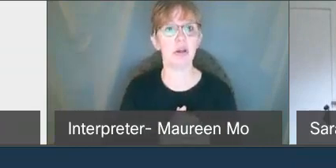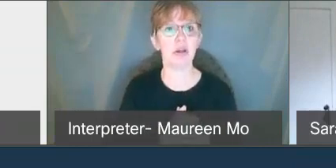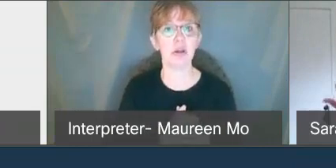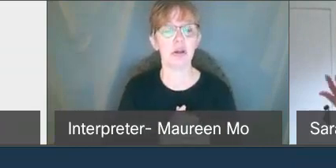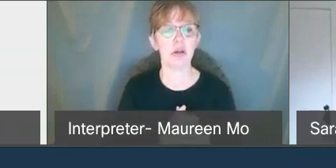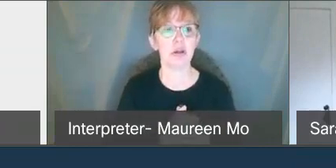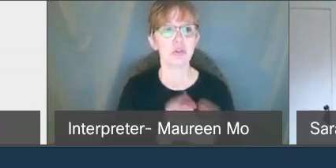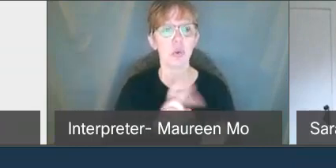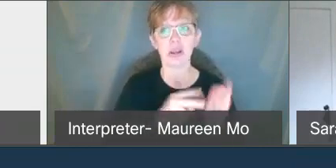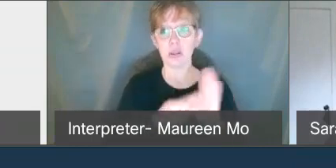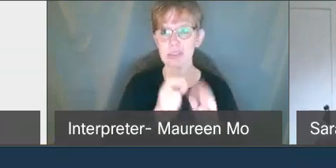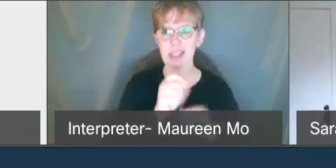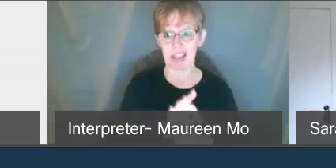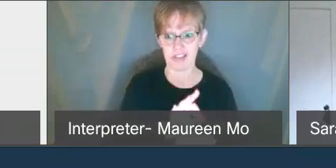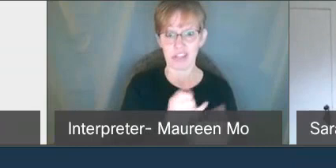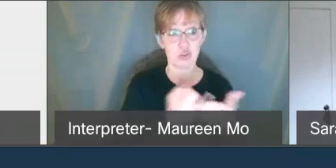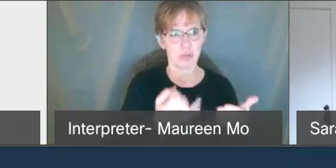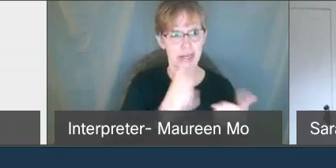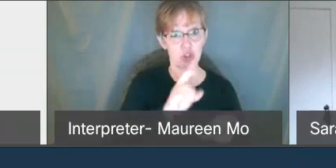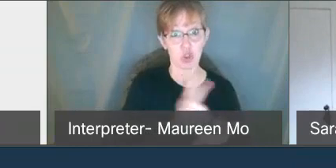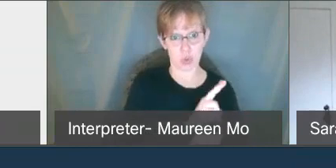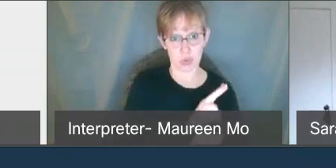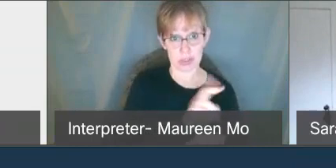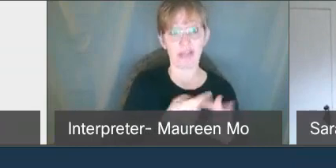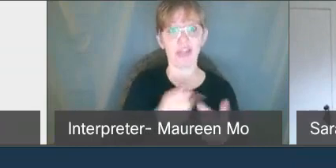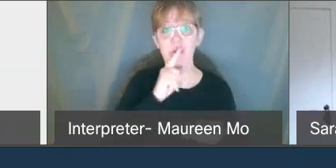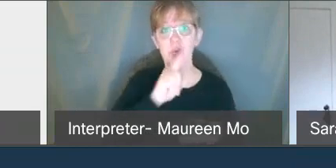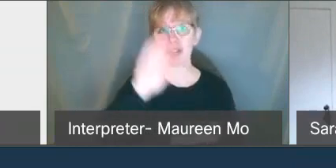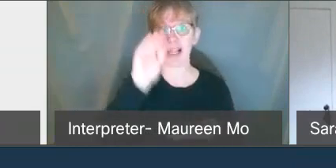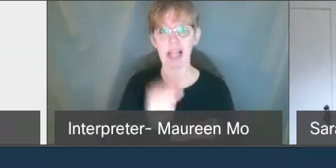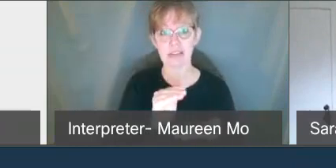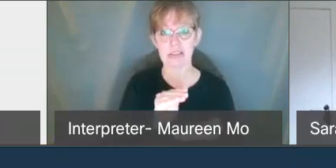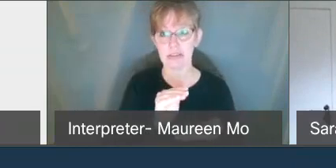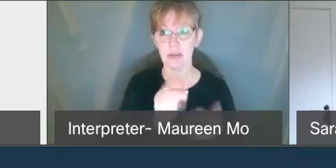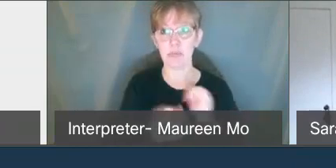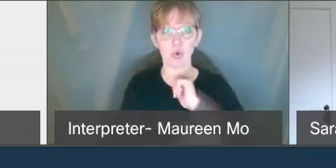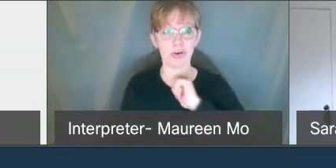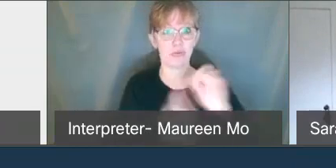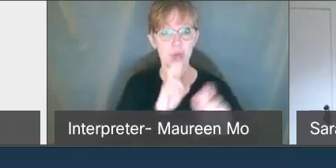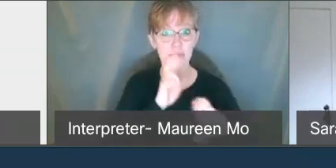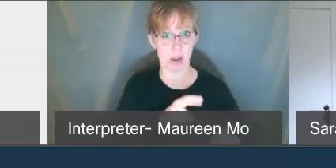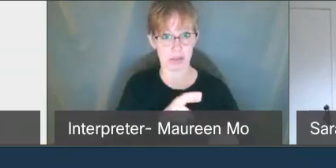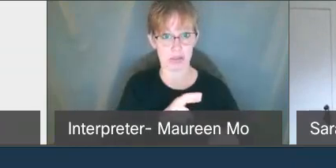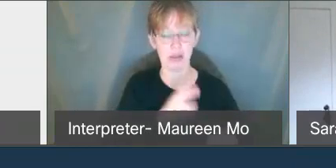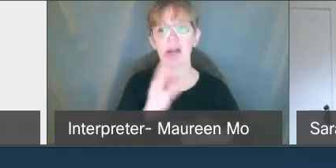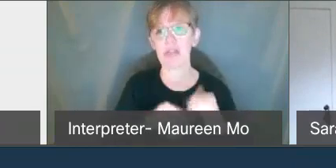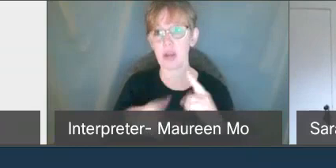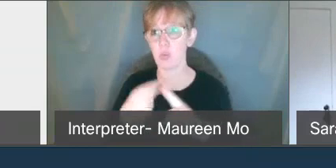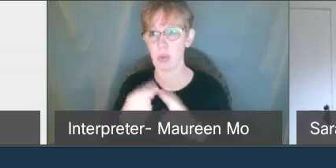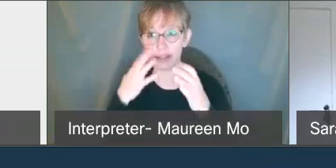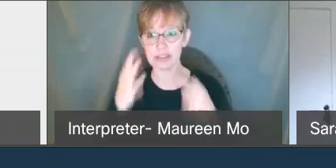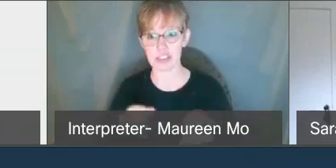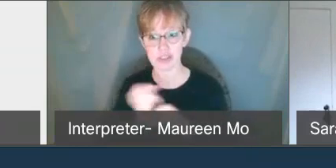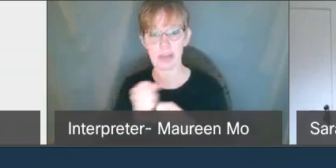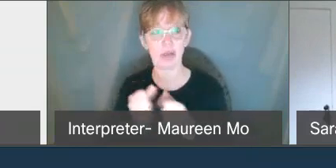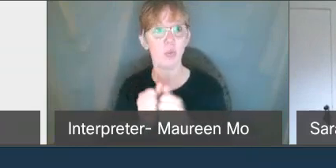less punitive response as a result of the use of risk assessment instruments. We find very limited evidence that risk assessment